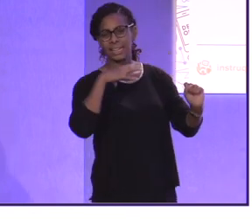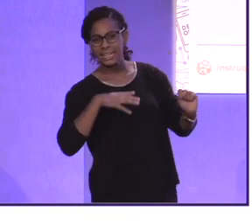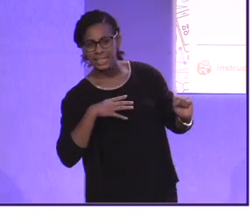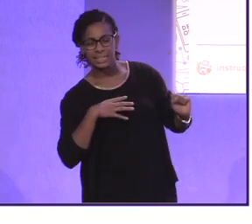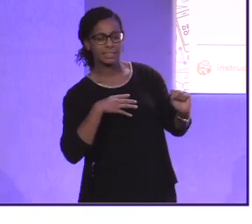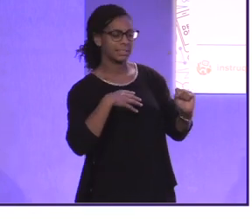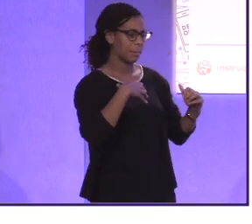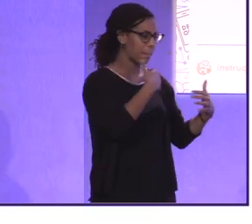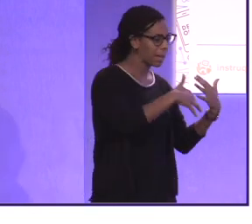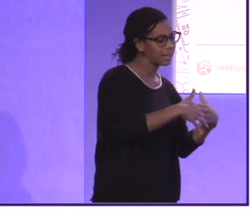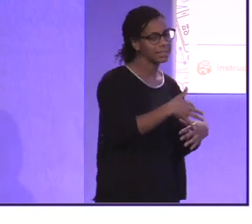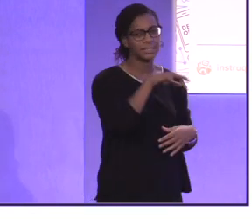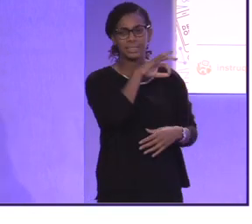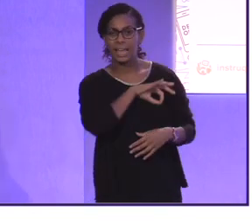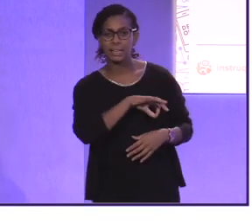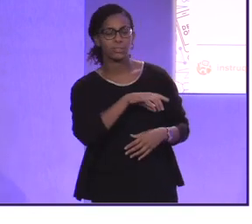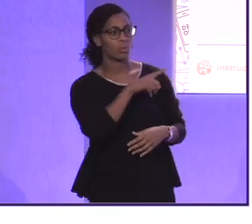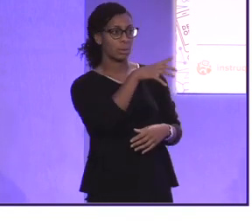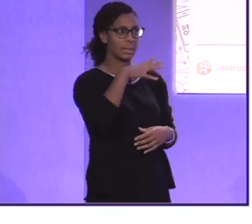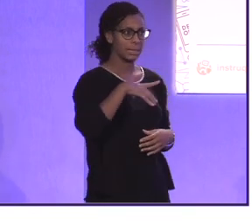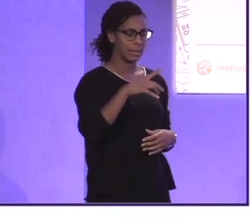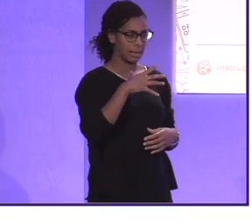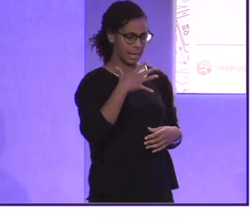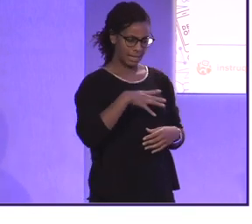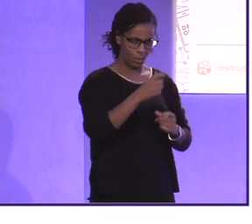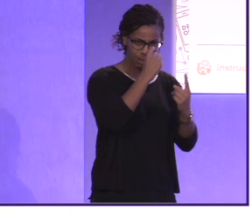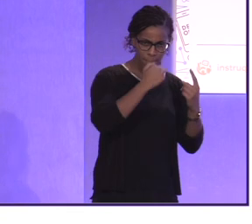want to understand what I should be working on next.